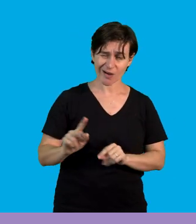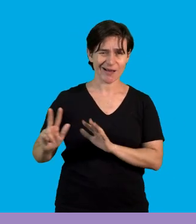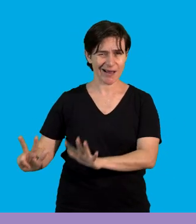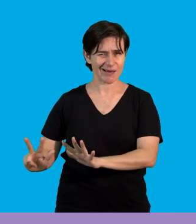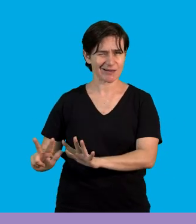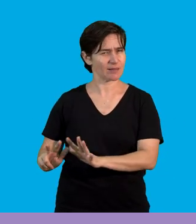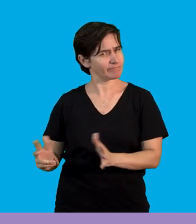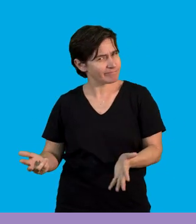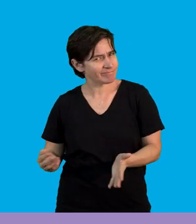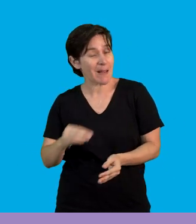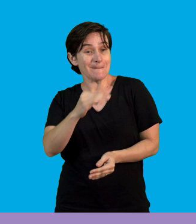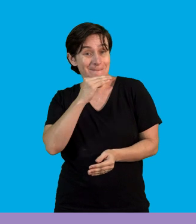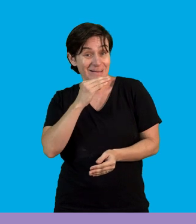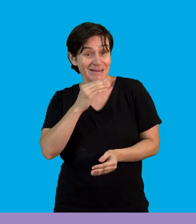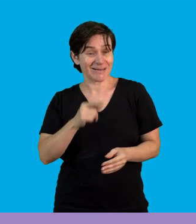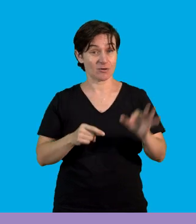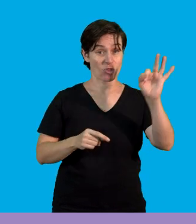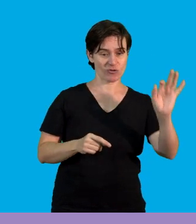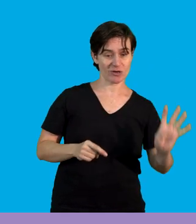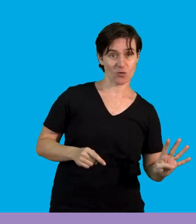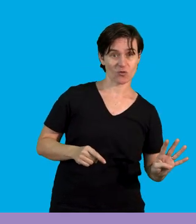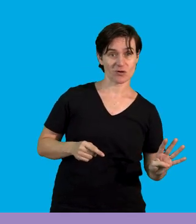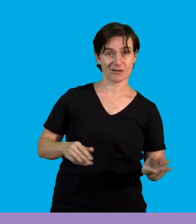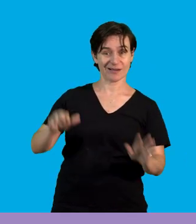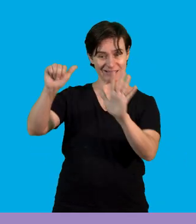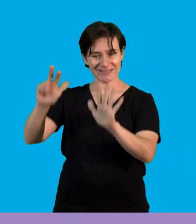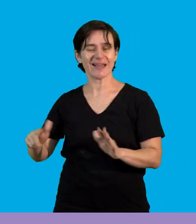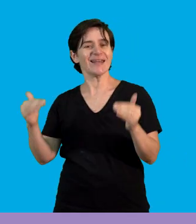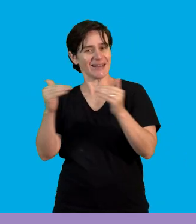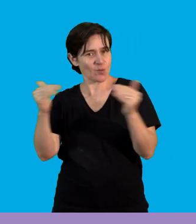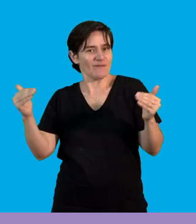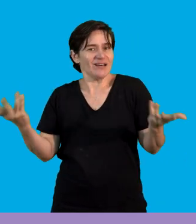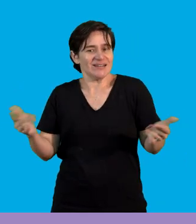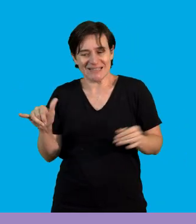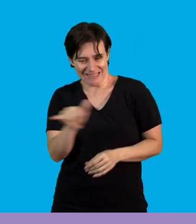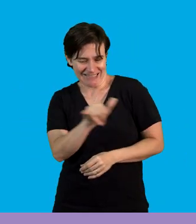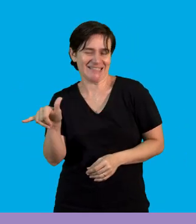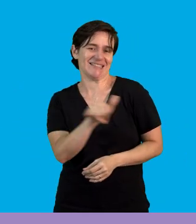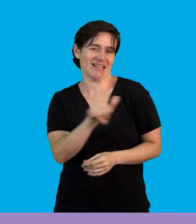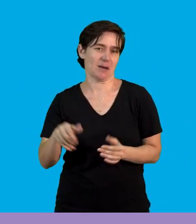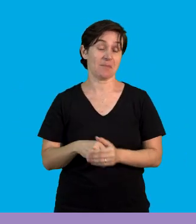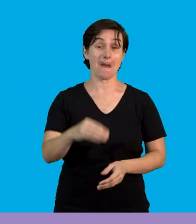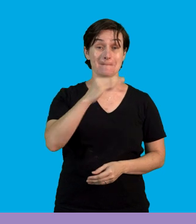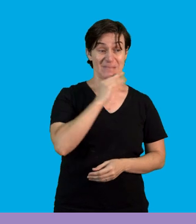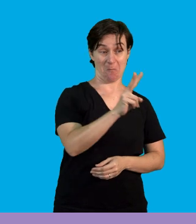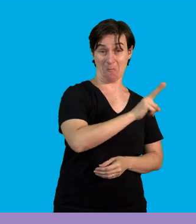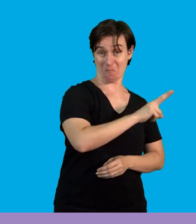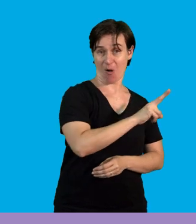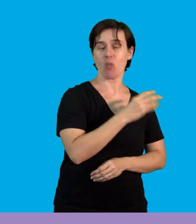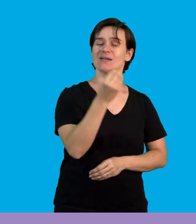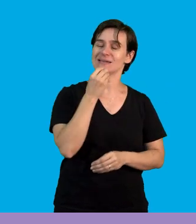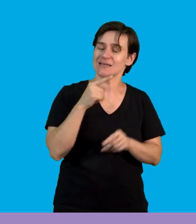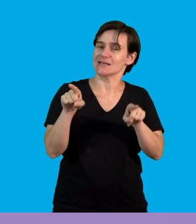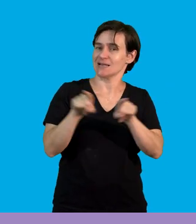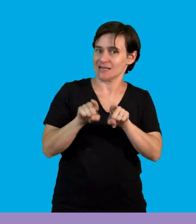8. Therefore, these two are equivalent fractions. Therefore, that means